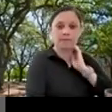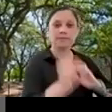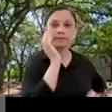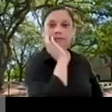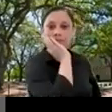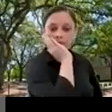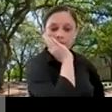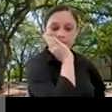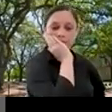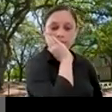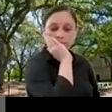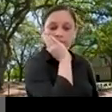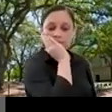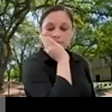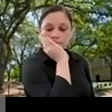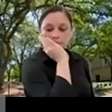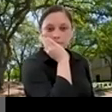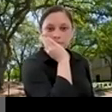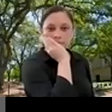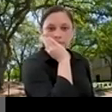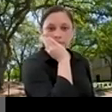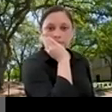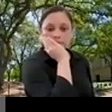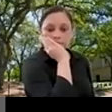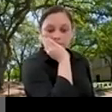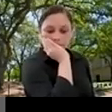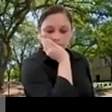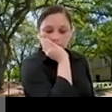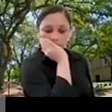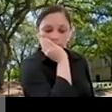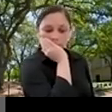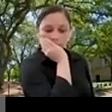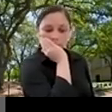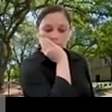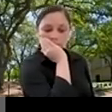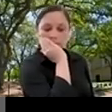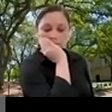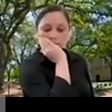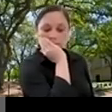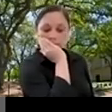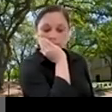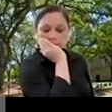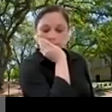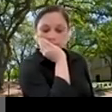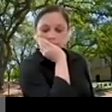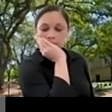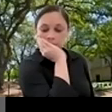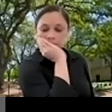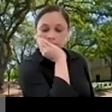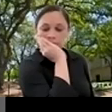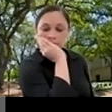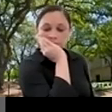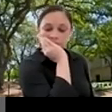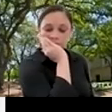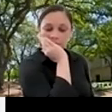and identify gaps? Can we see, hey, in my data system, I have this kid in ECI and I have this kid in Head Start, and I know that they're the same kid, because